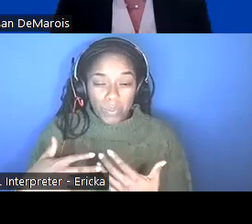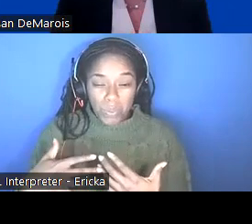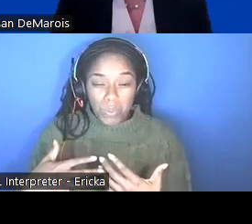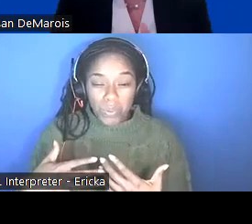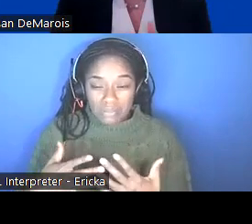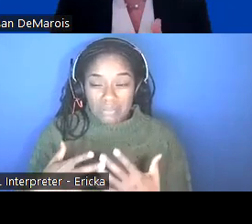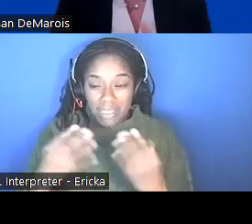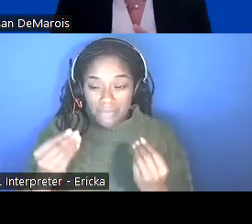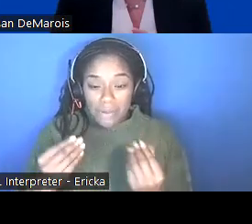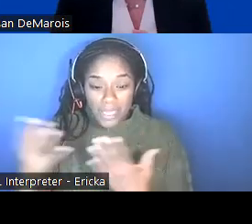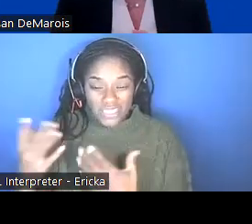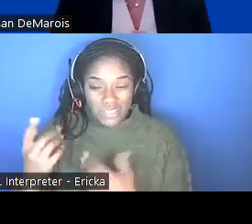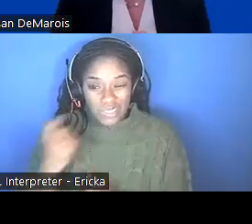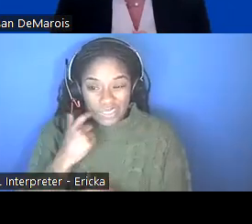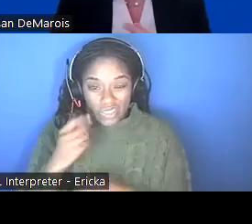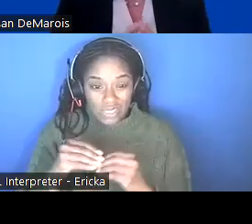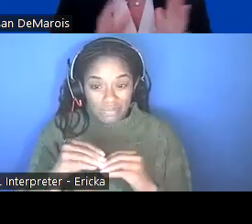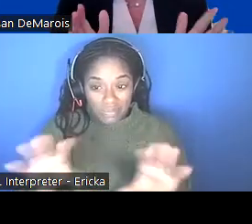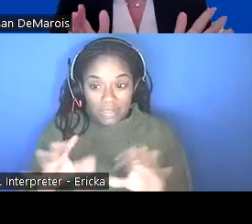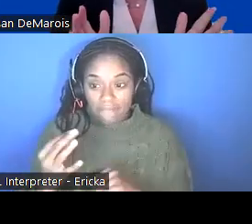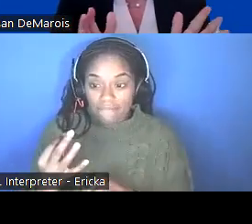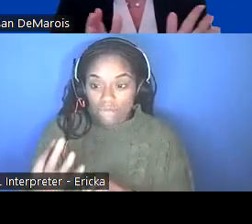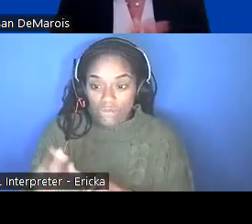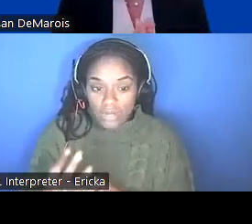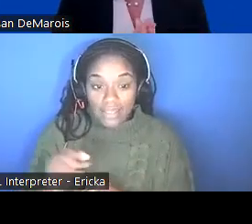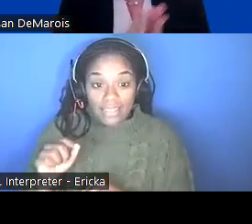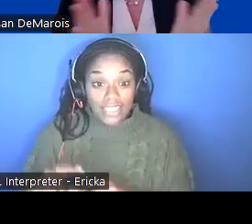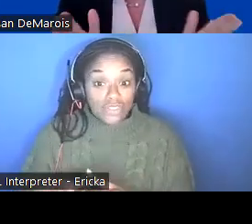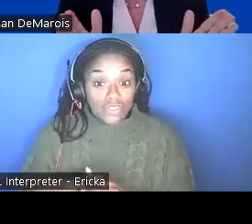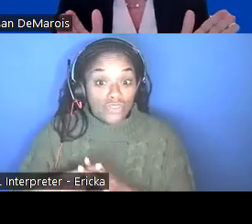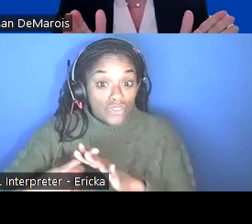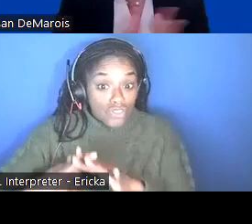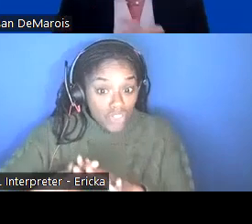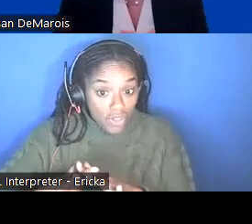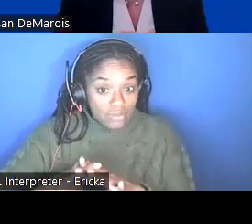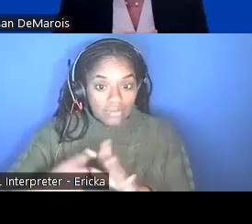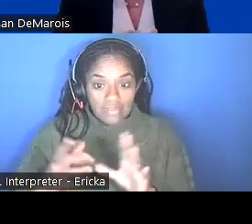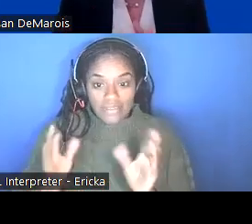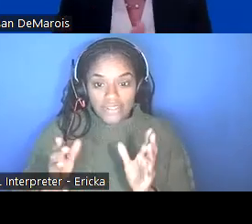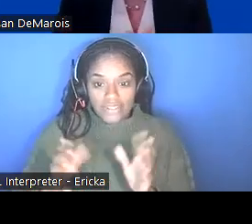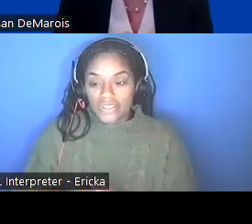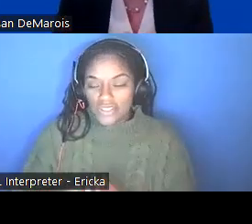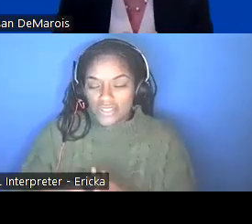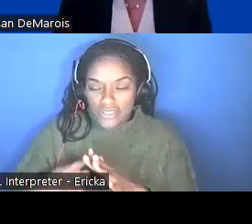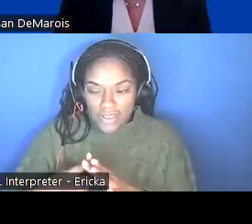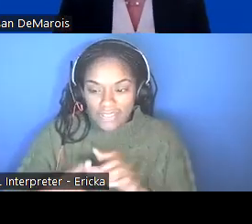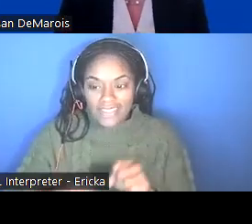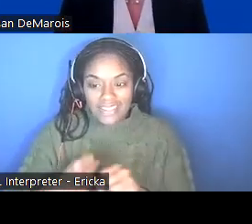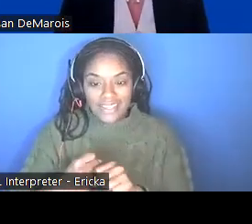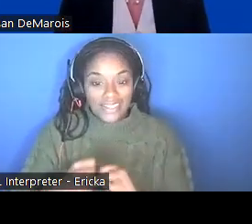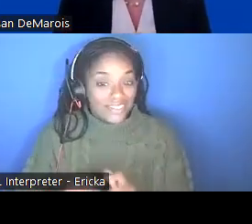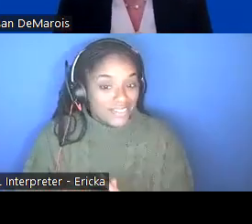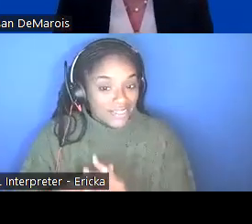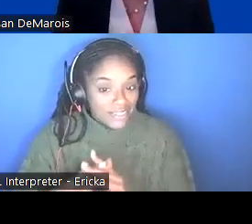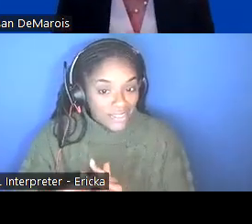just released on Friday. This is the start of the conversation, the start of the year, the start of the budget